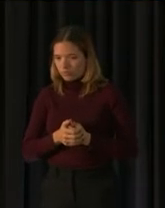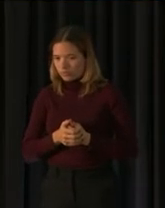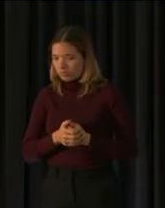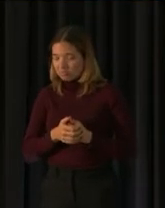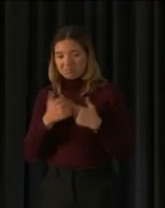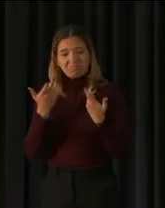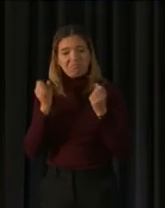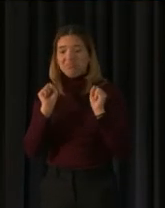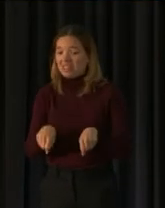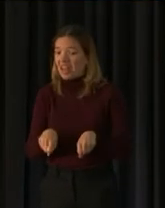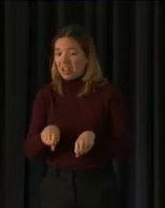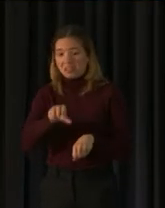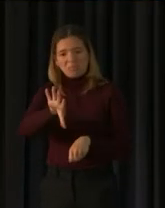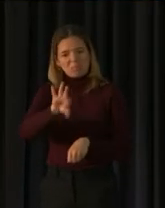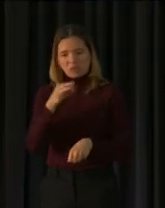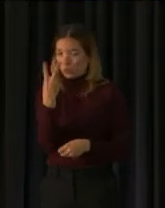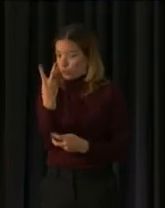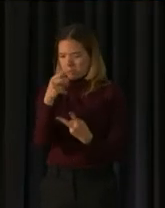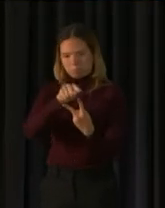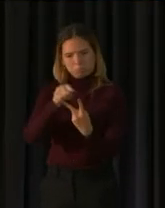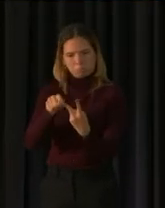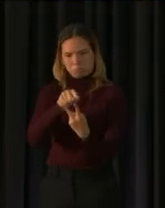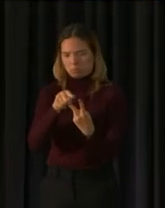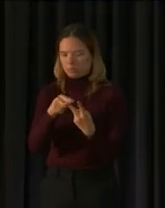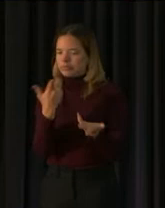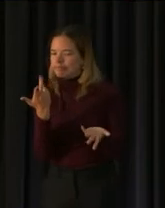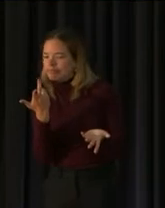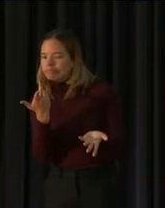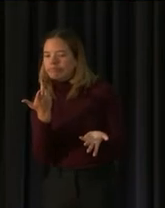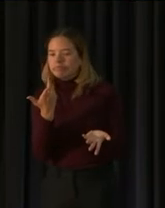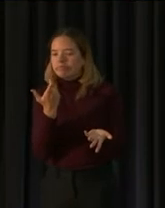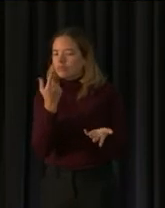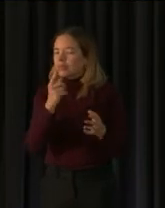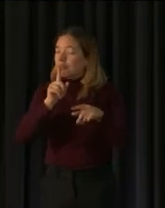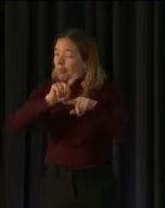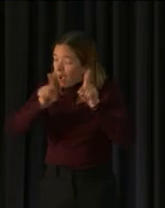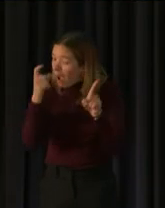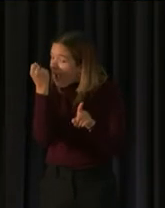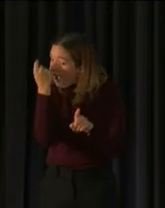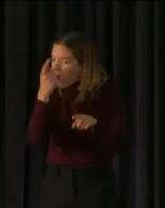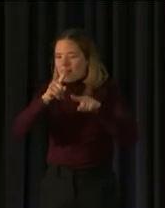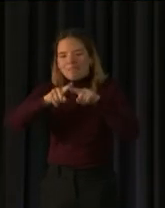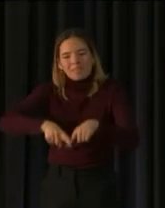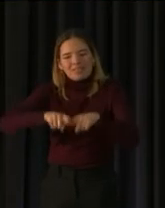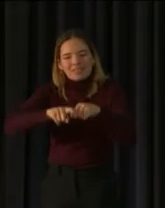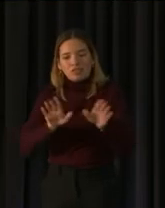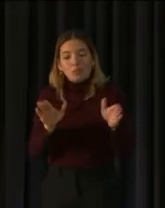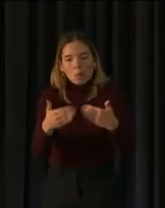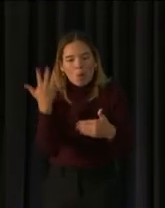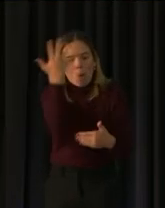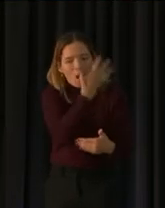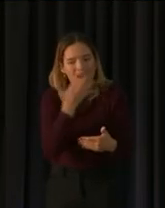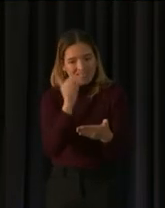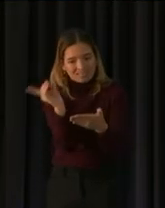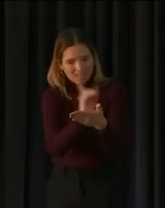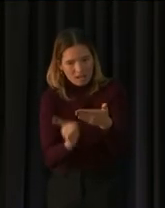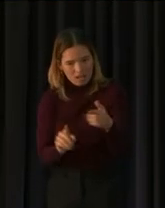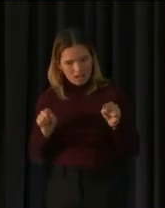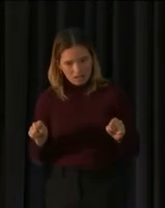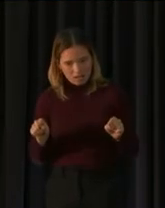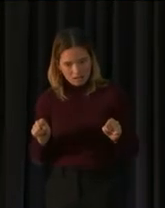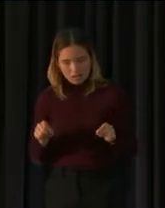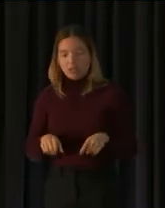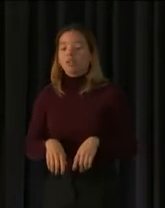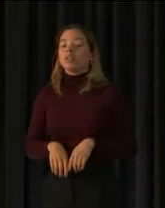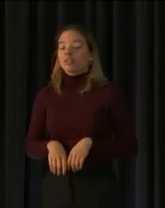the classroom size and how things are set up. So option A is a room is arranged that allows the 3 feet distancing from student to